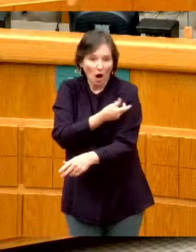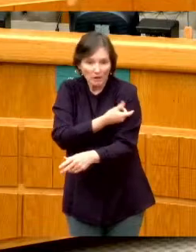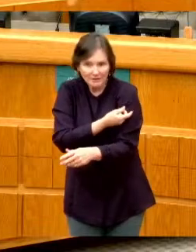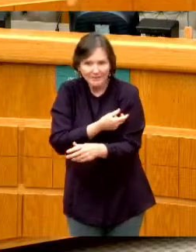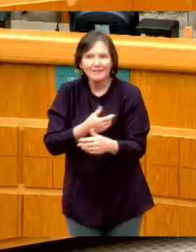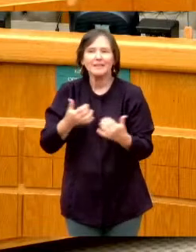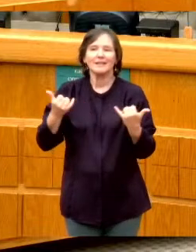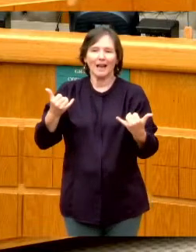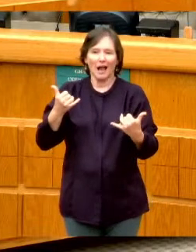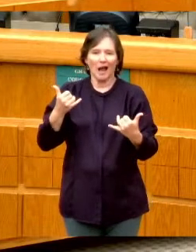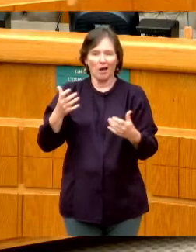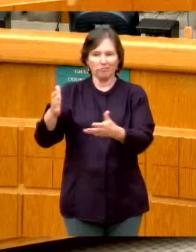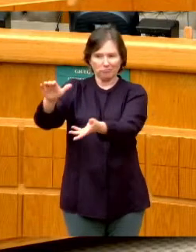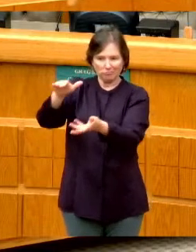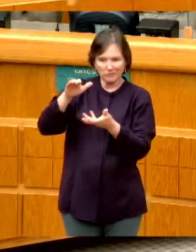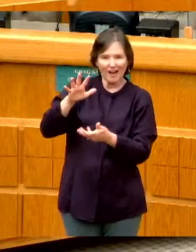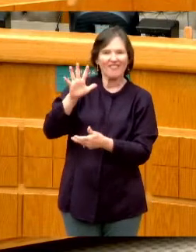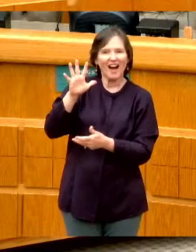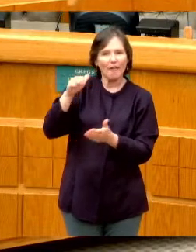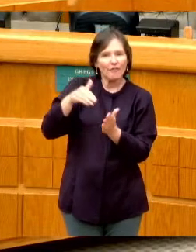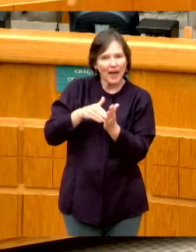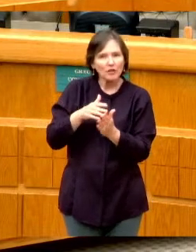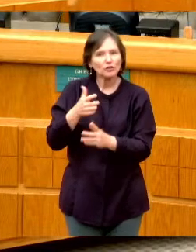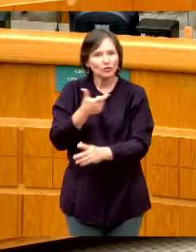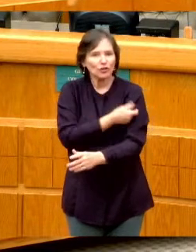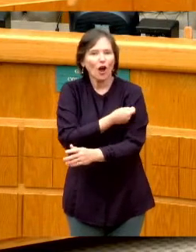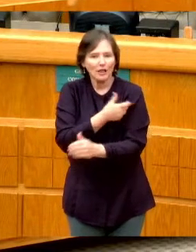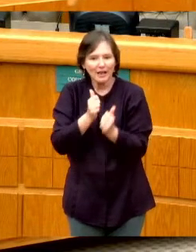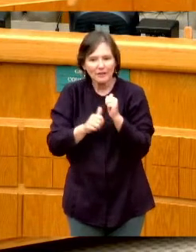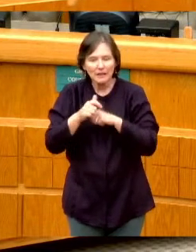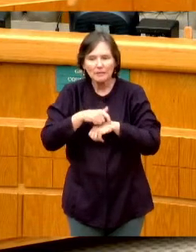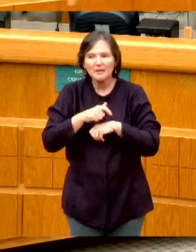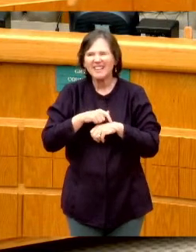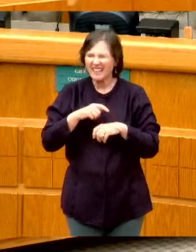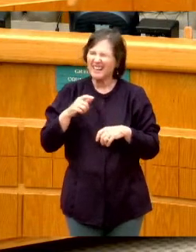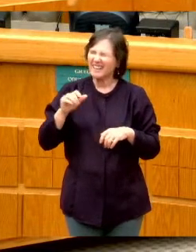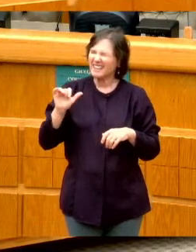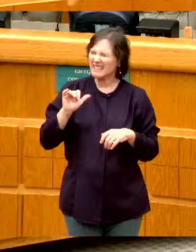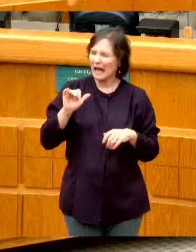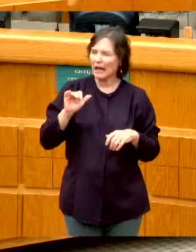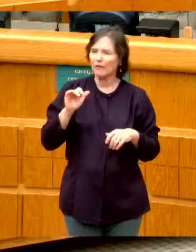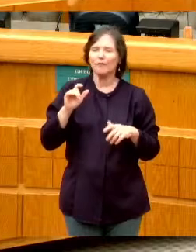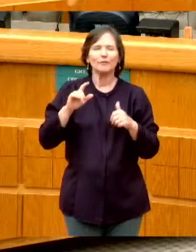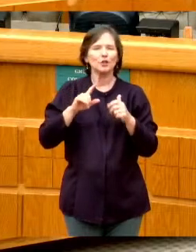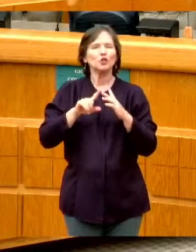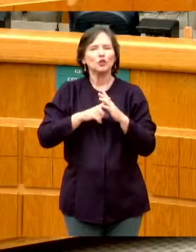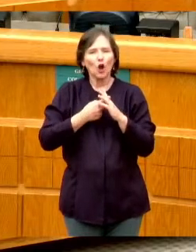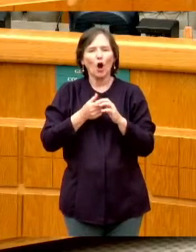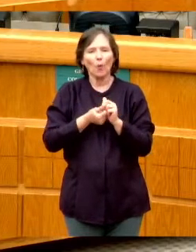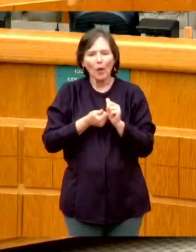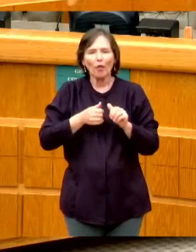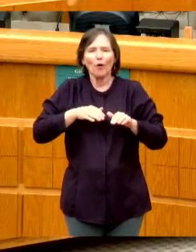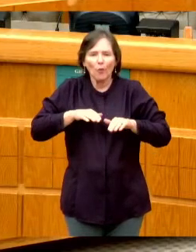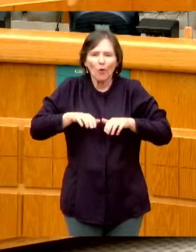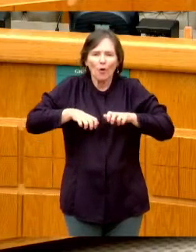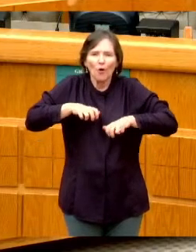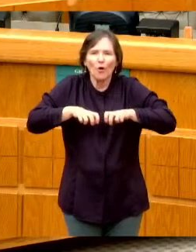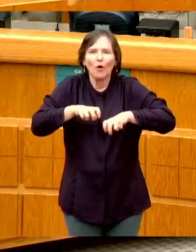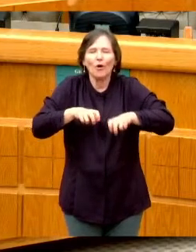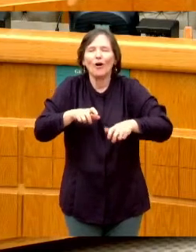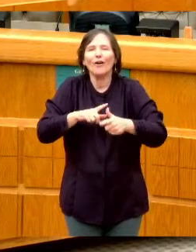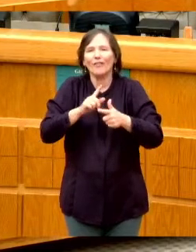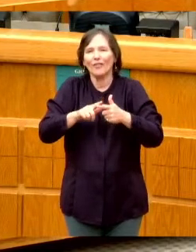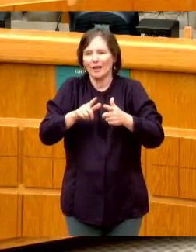time-tested path. Sometimes people refer to it this as crawl, walk, run. We're running now. We started with